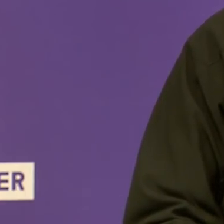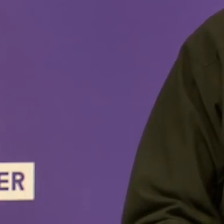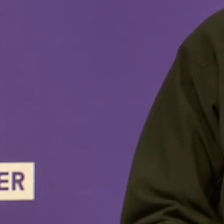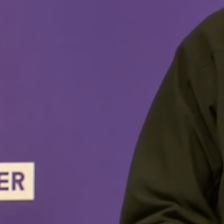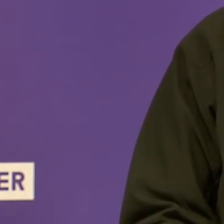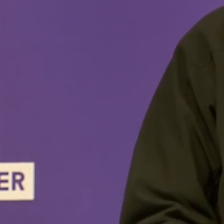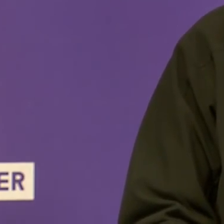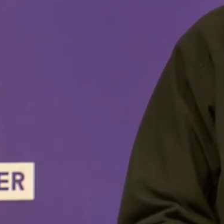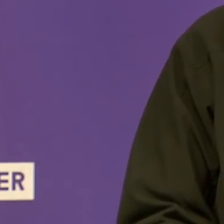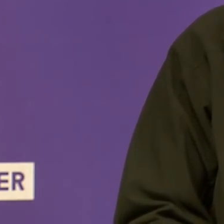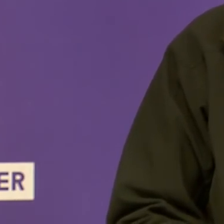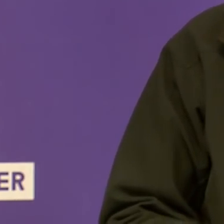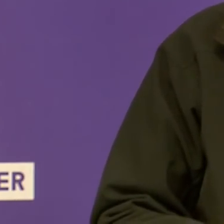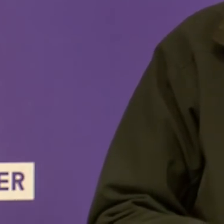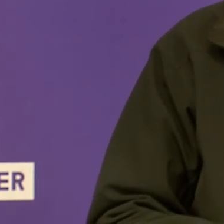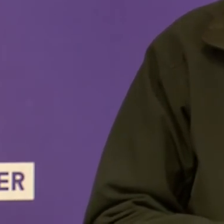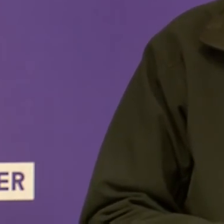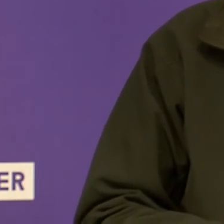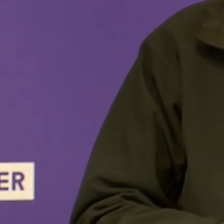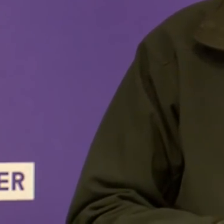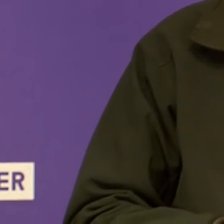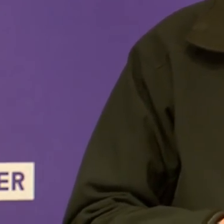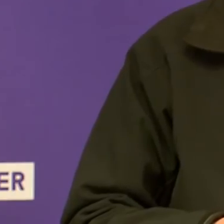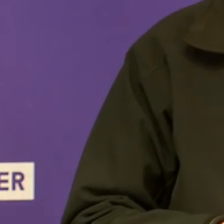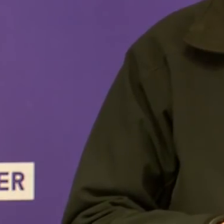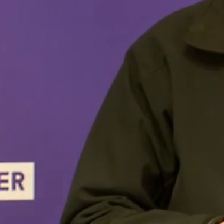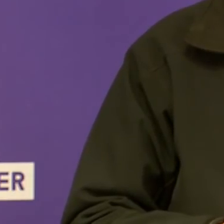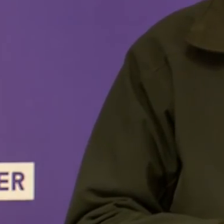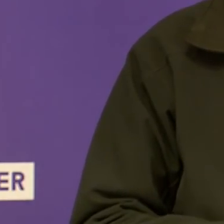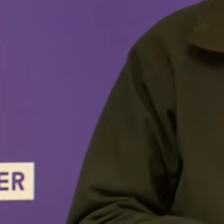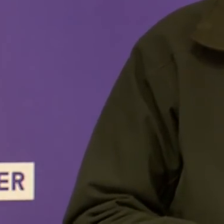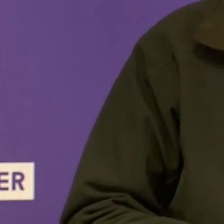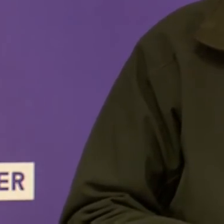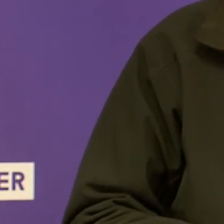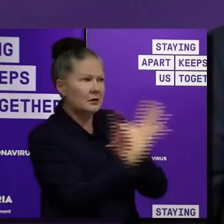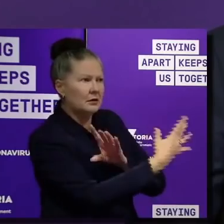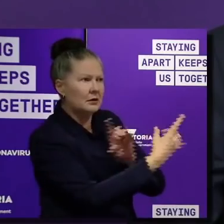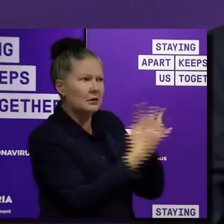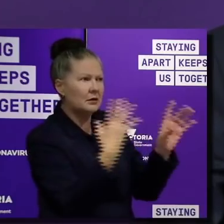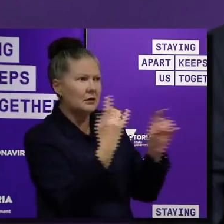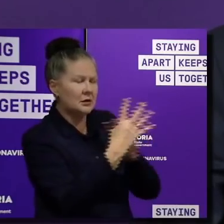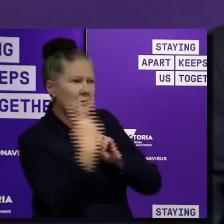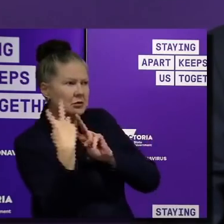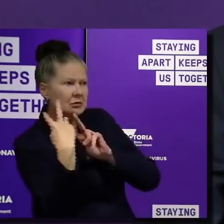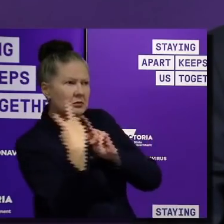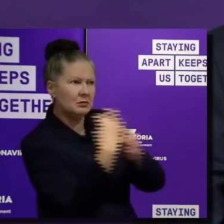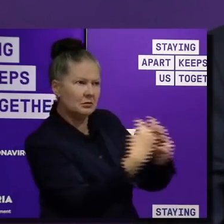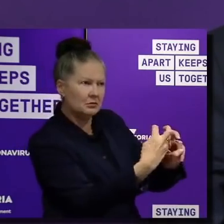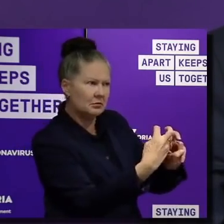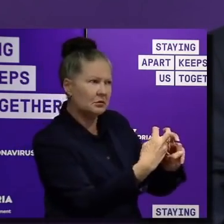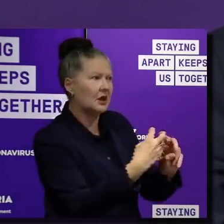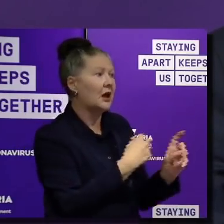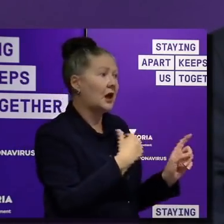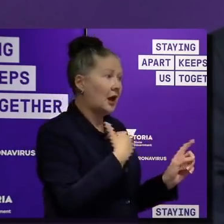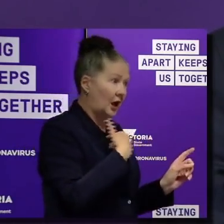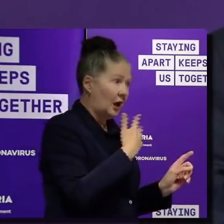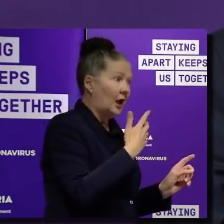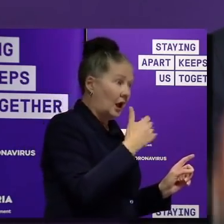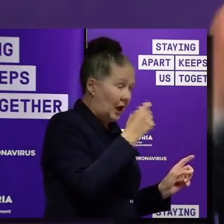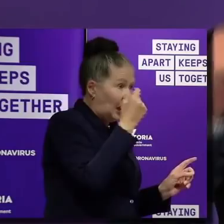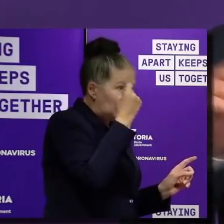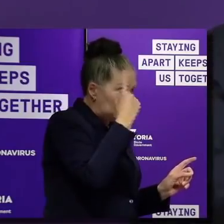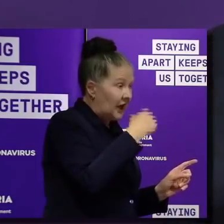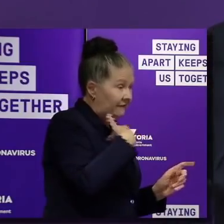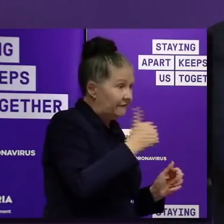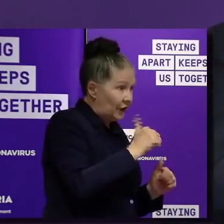I'd say yes. I reckon. I reckon Victorians may well have learnt that. I'm grateful for your acknowledgement that I already have. That's good. I'll just